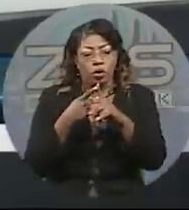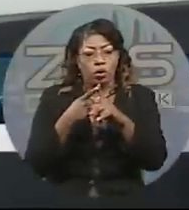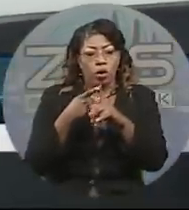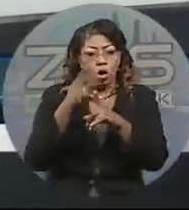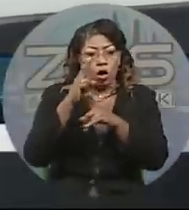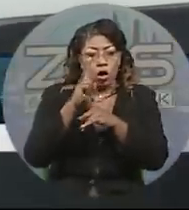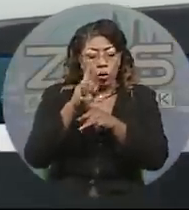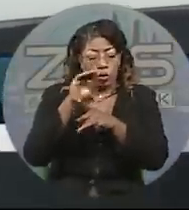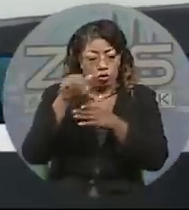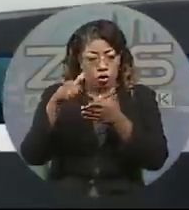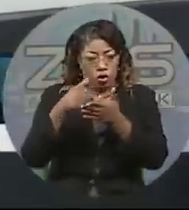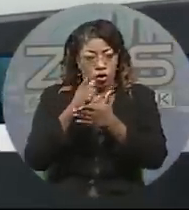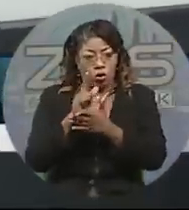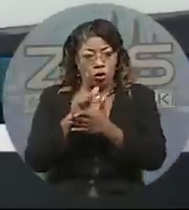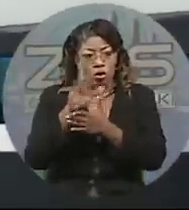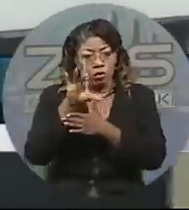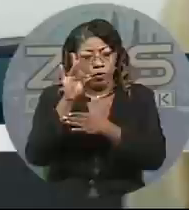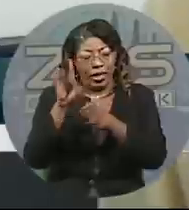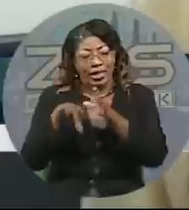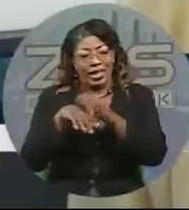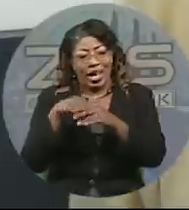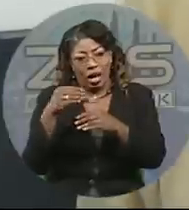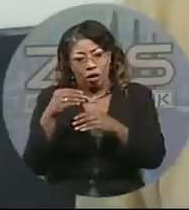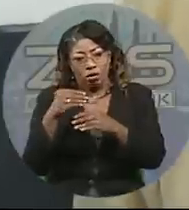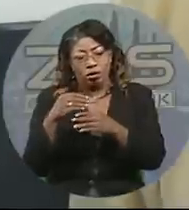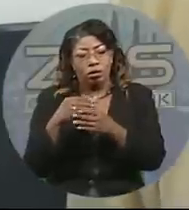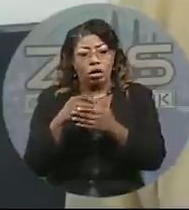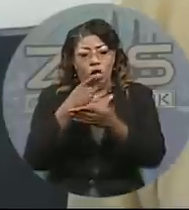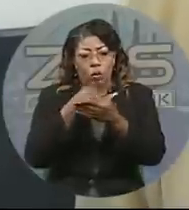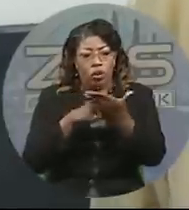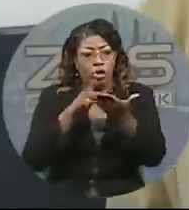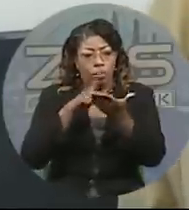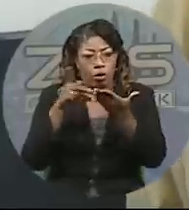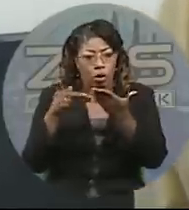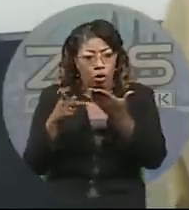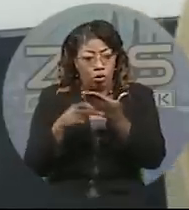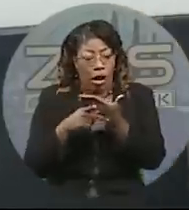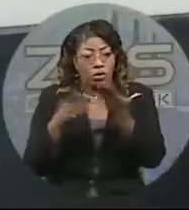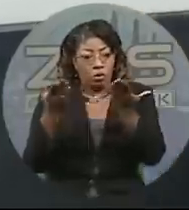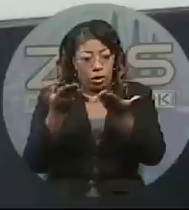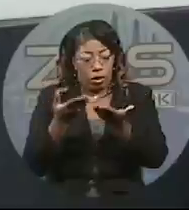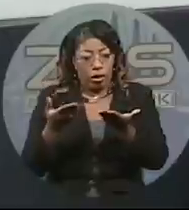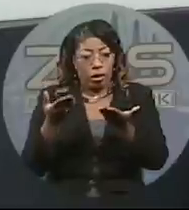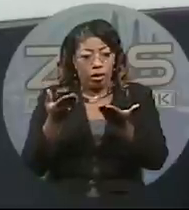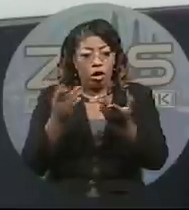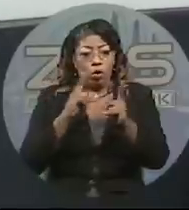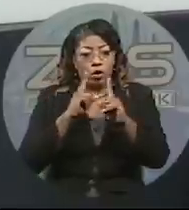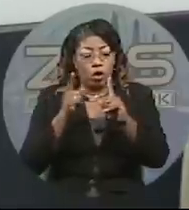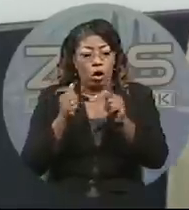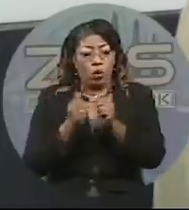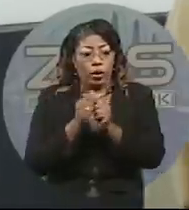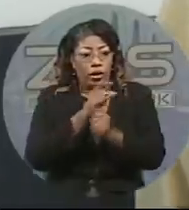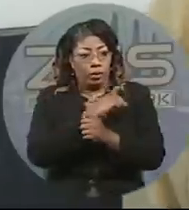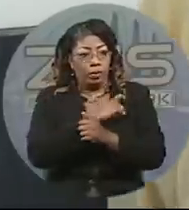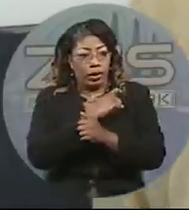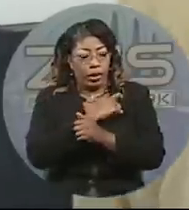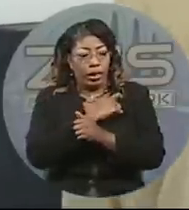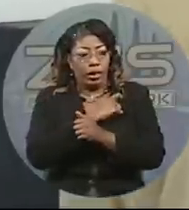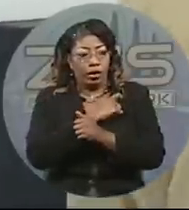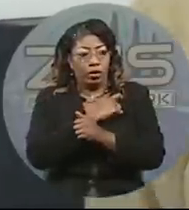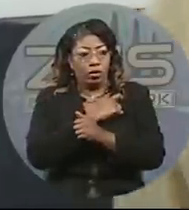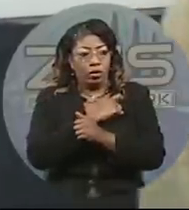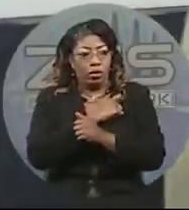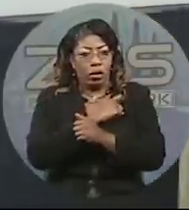Renewal to find out what programs were here. And we spoke with the officer in charge,